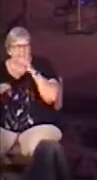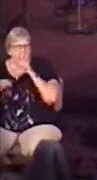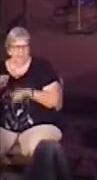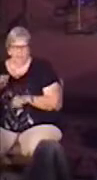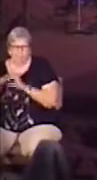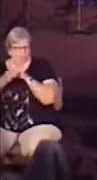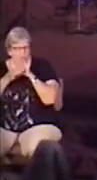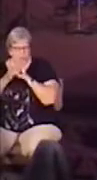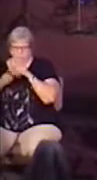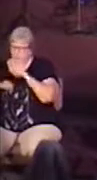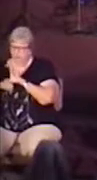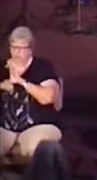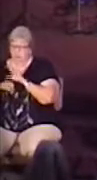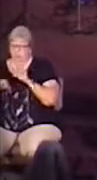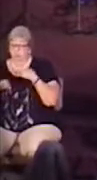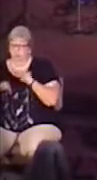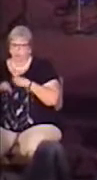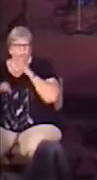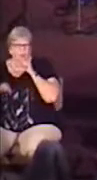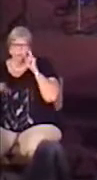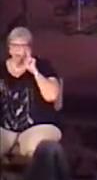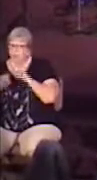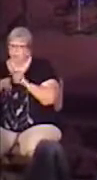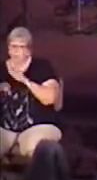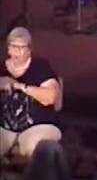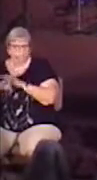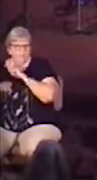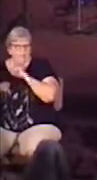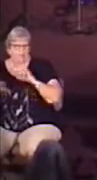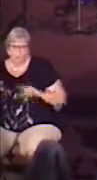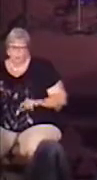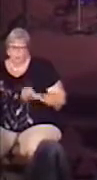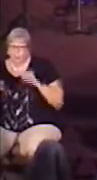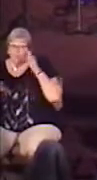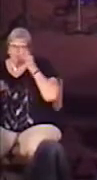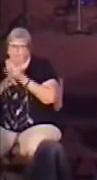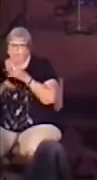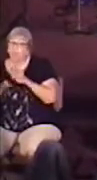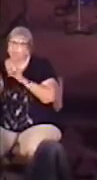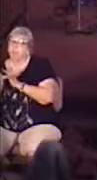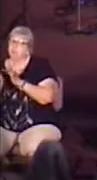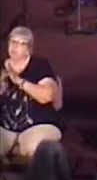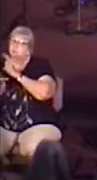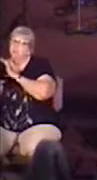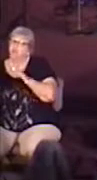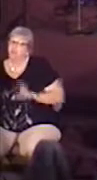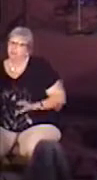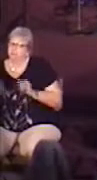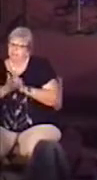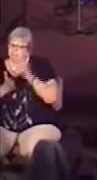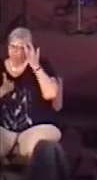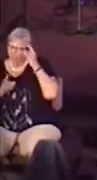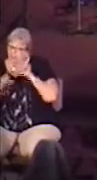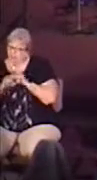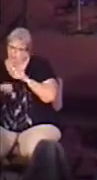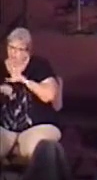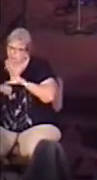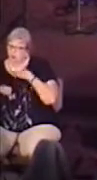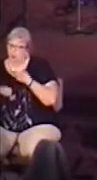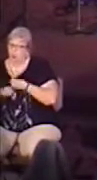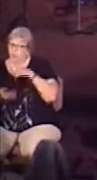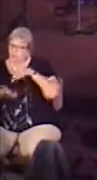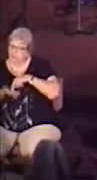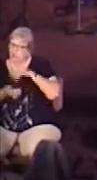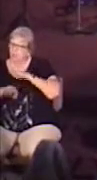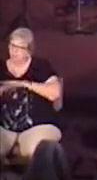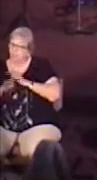a unified church if we don't agree on the lordship and the faith of Jesus Christ. And so that's why as a church, we stand on the